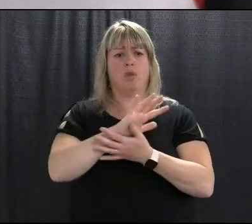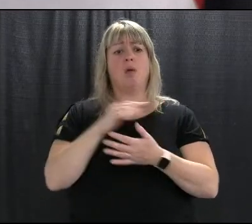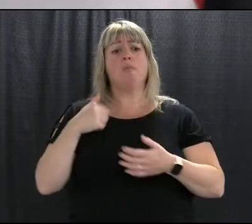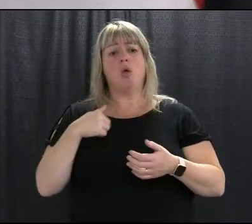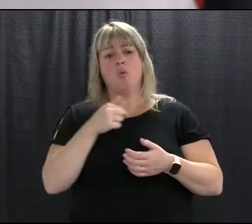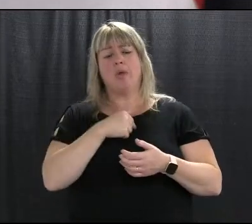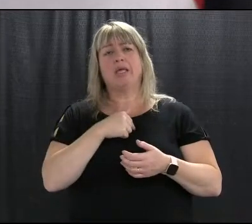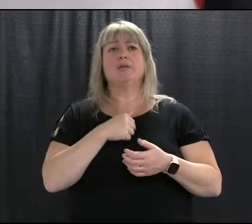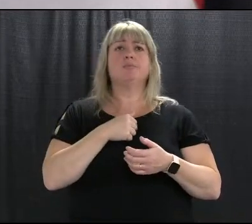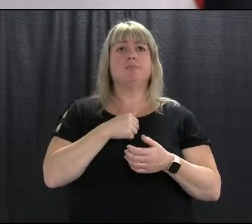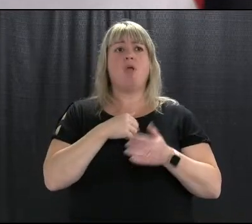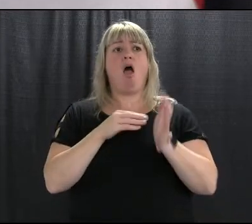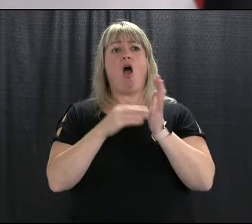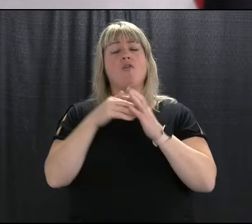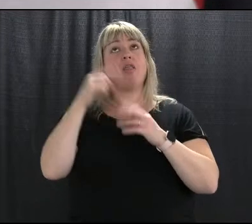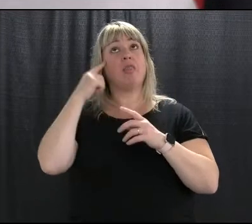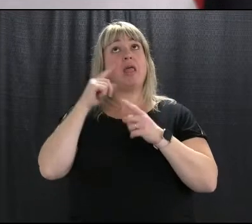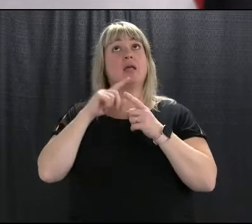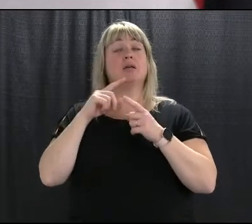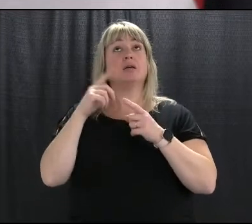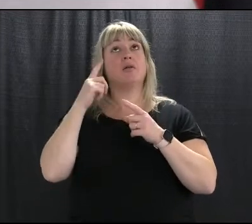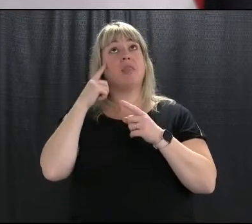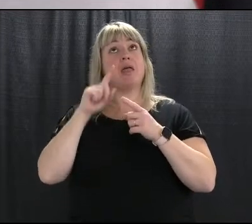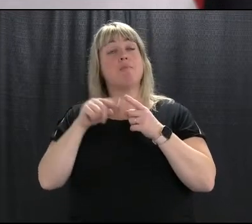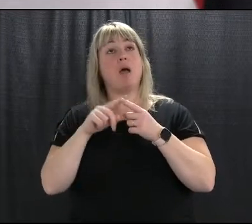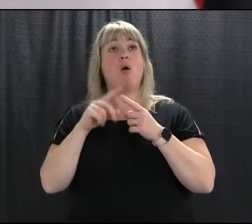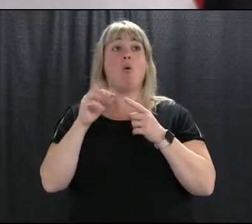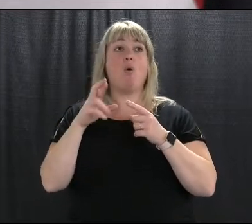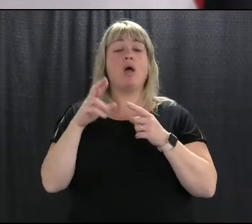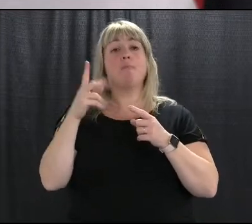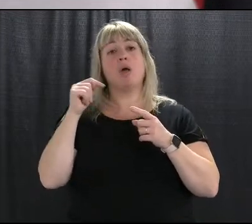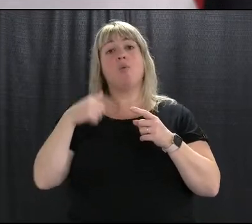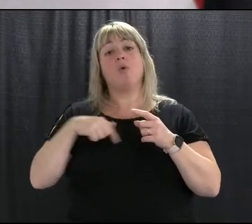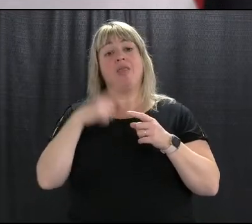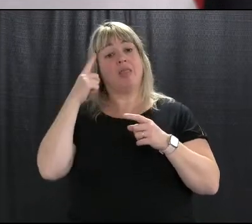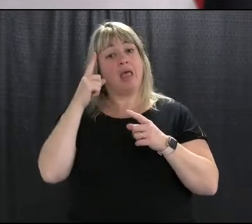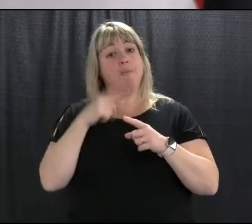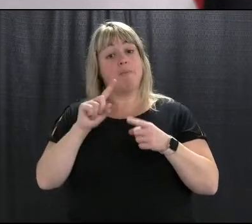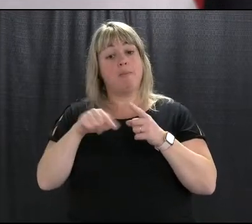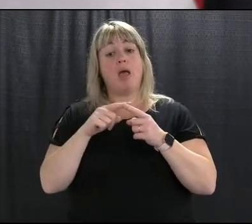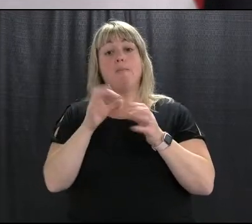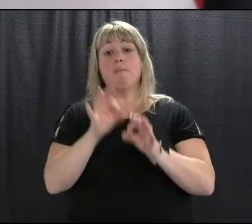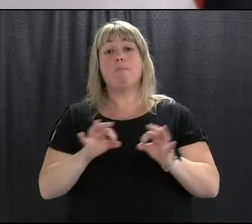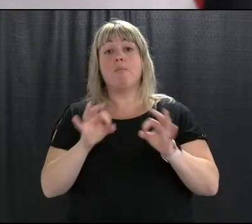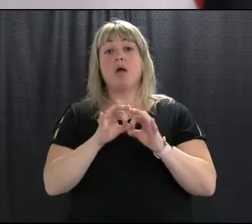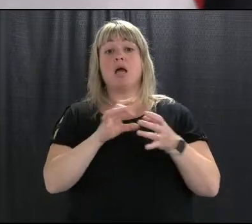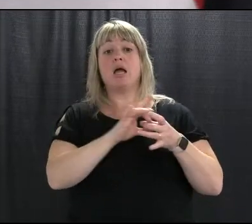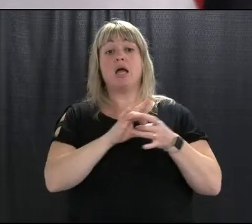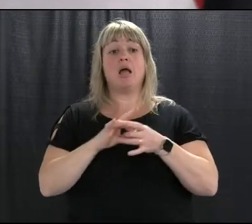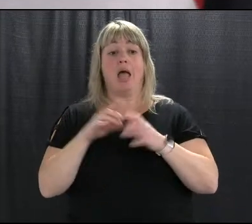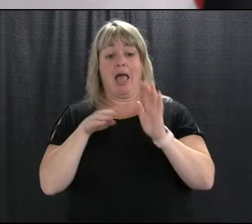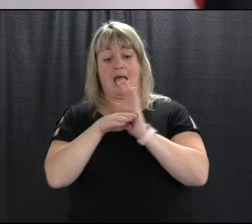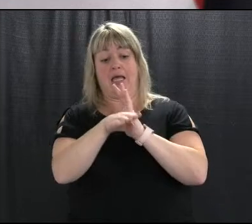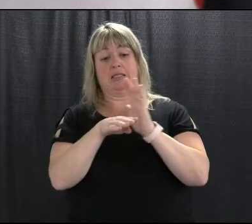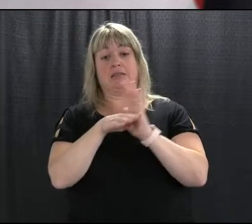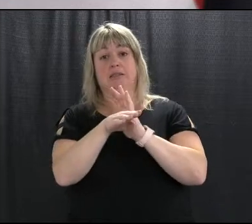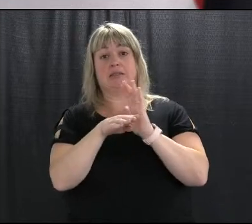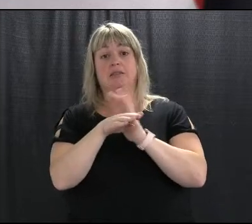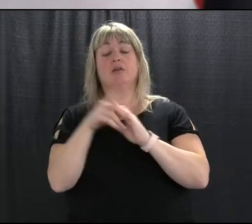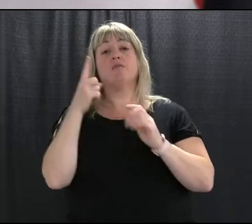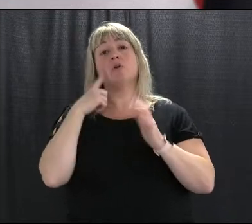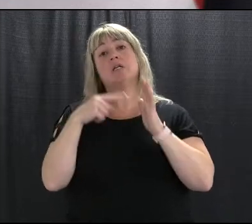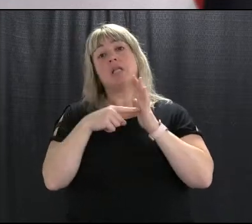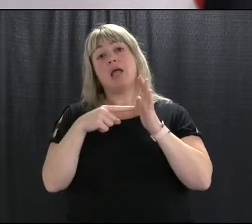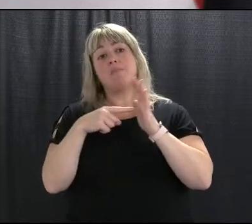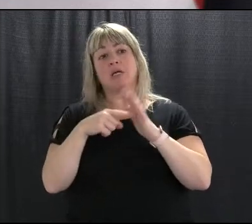kind of tend to think about, not to think about, but which is integral, is that one of those domains is around access, and in